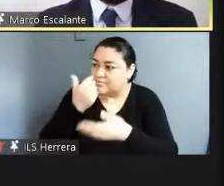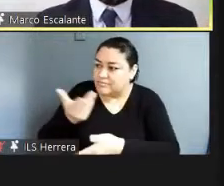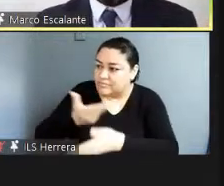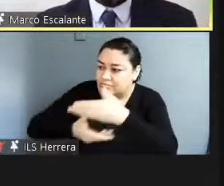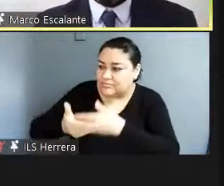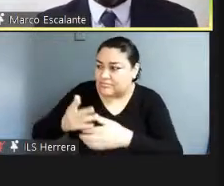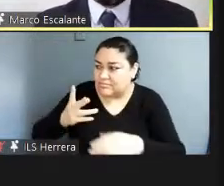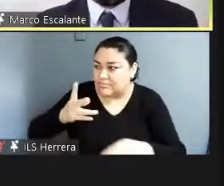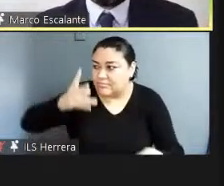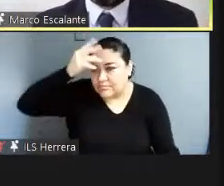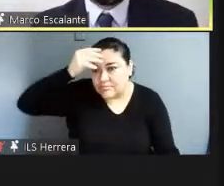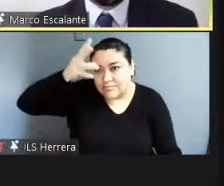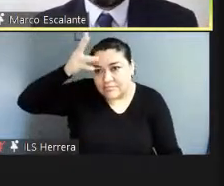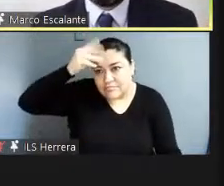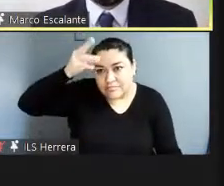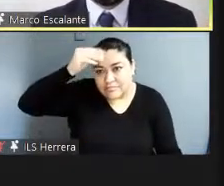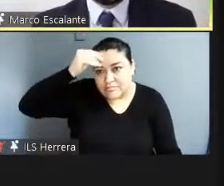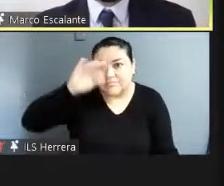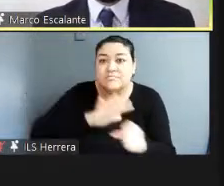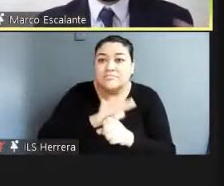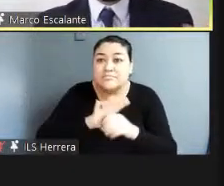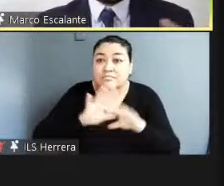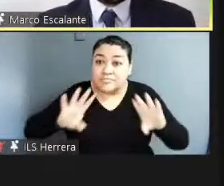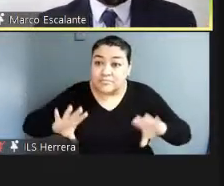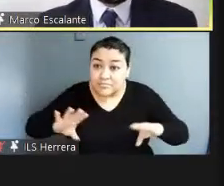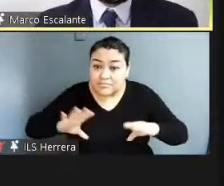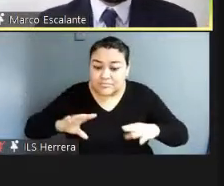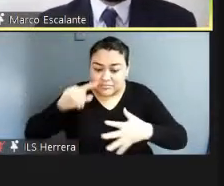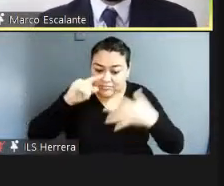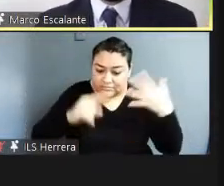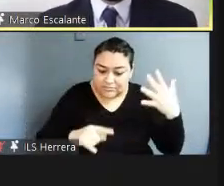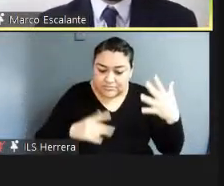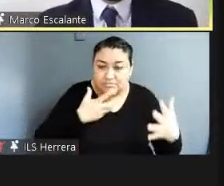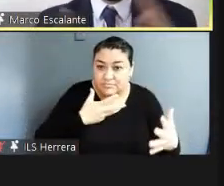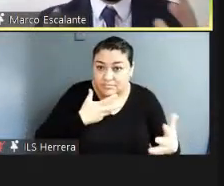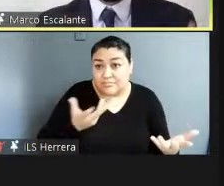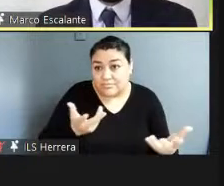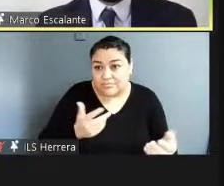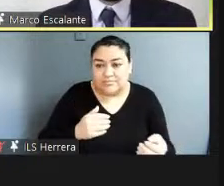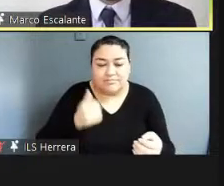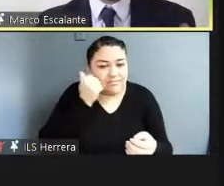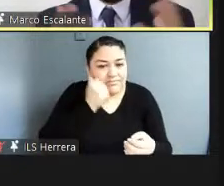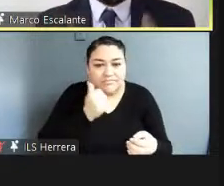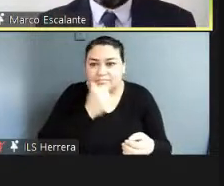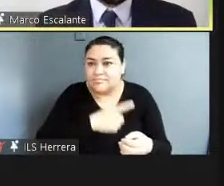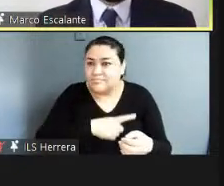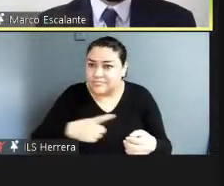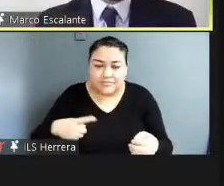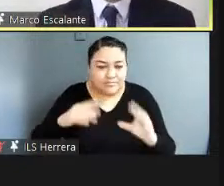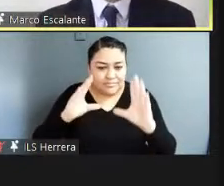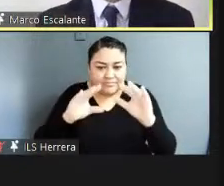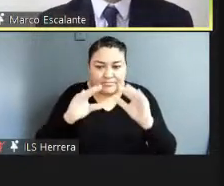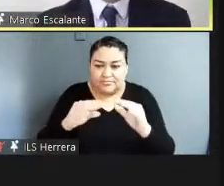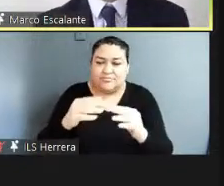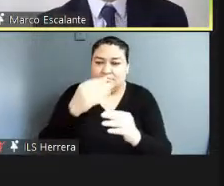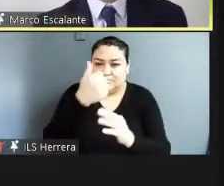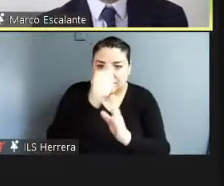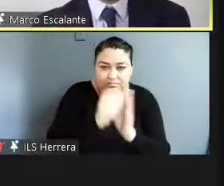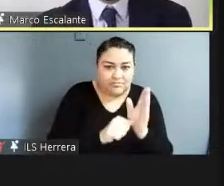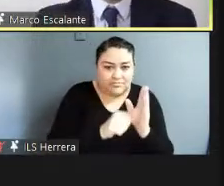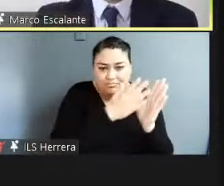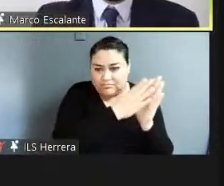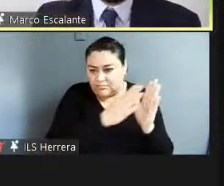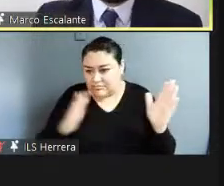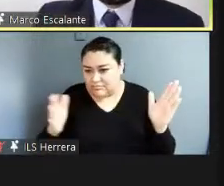all professors that are in contact with the students know how to assess them according to the graduate's profile. So we want to have